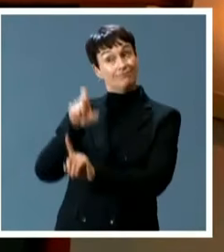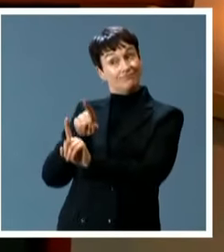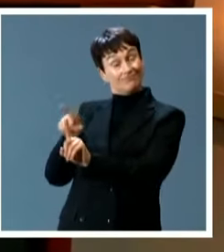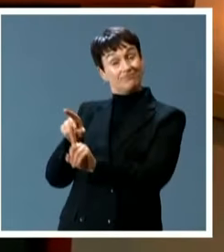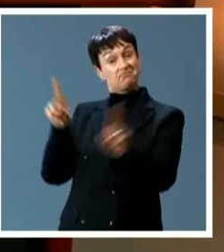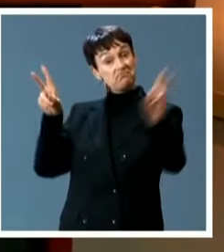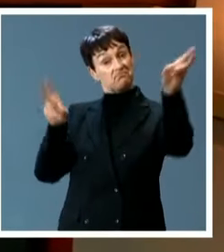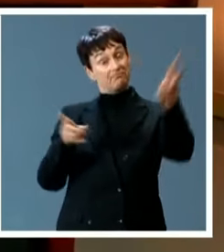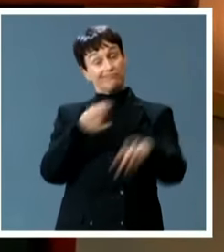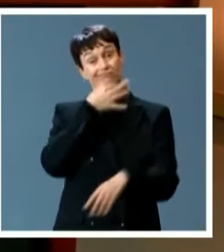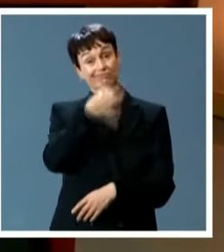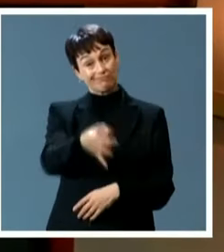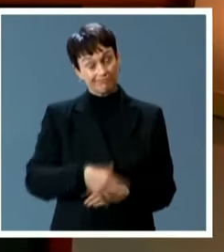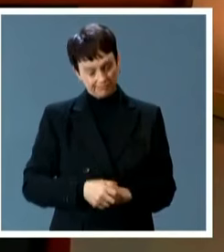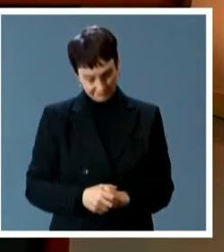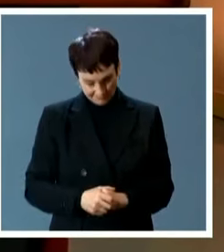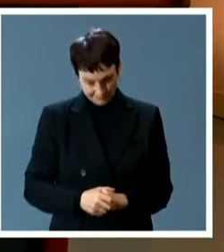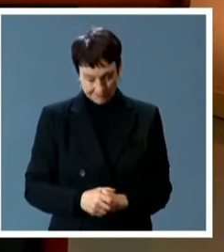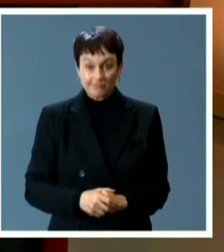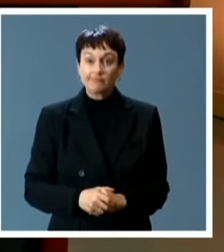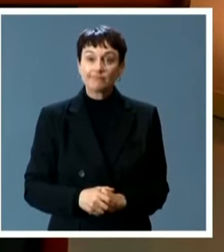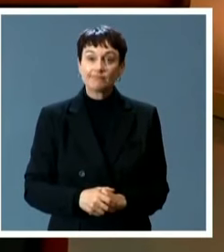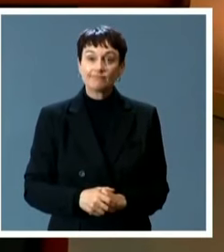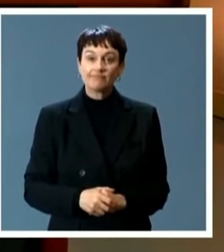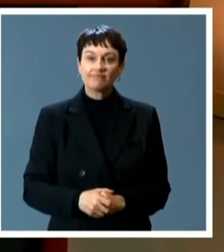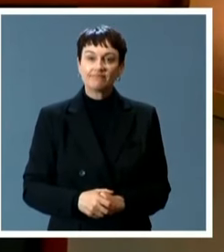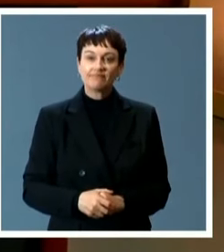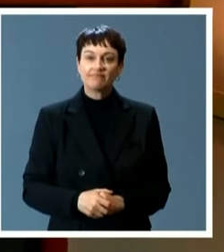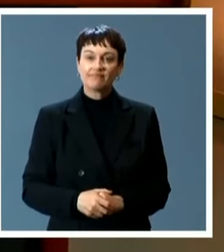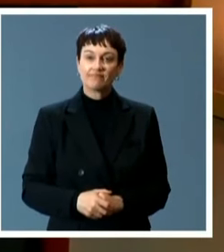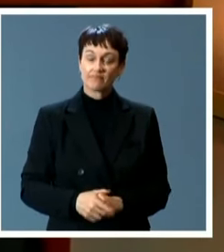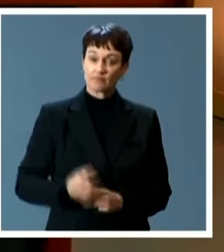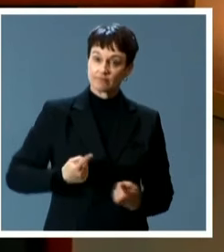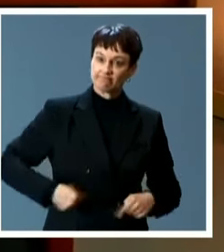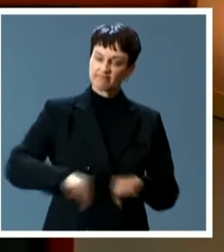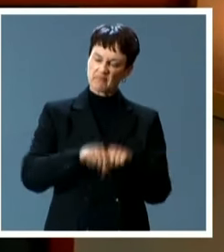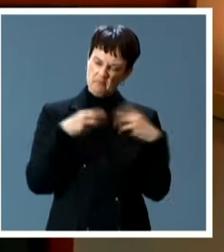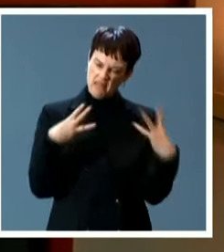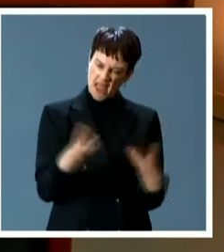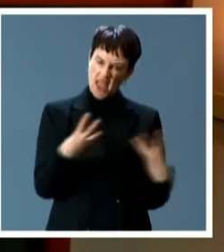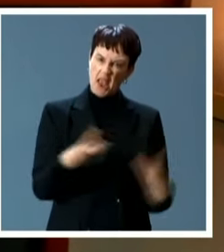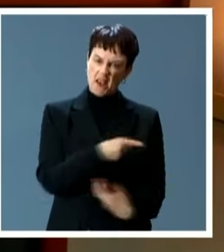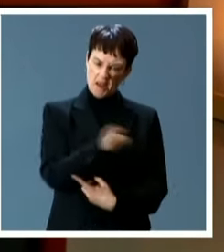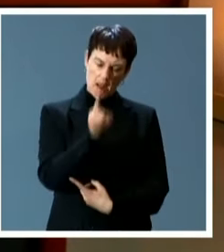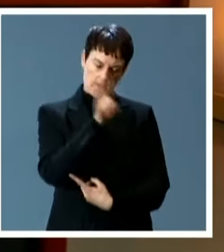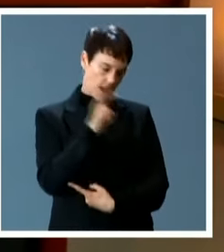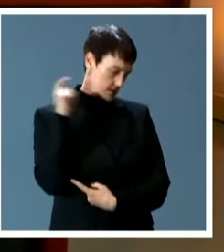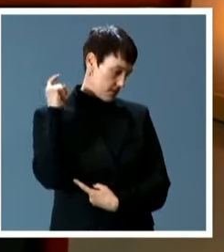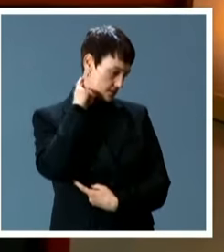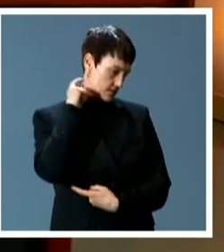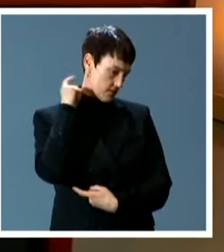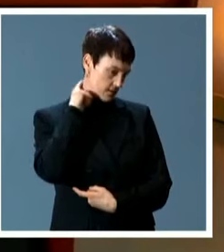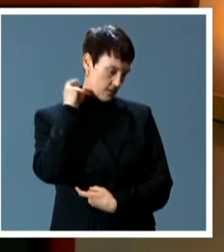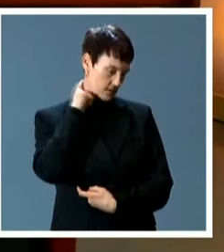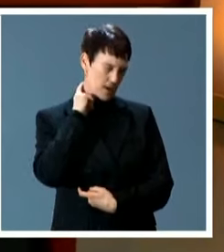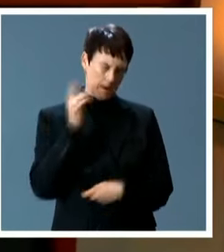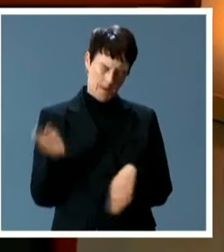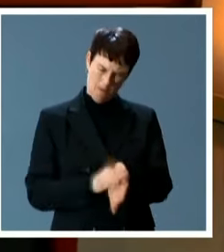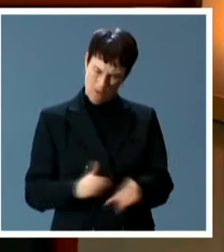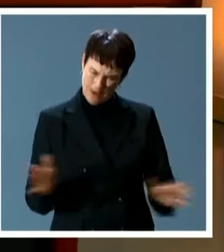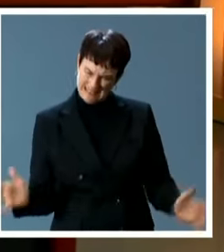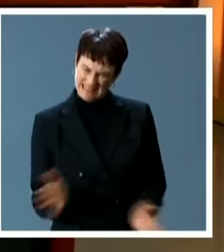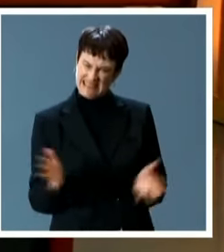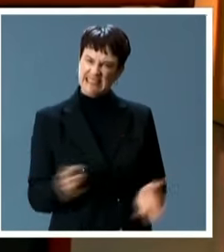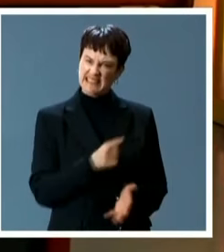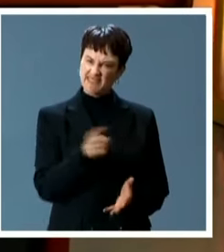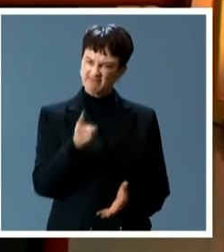the challenges of our time is to reinstill in the consciousness of our people that sense of human solidarity, of being in the world